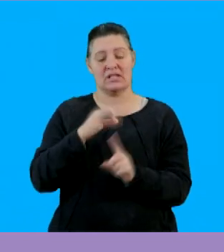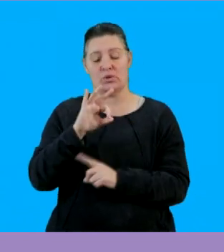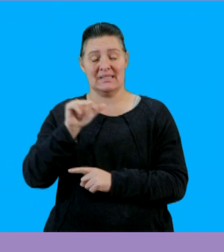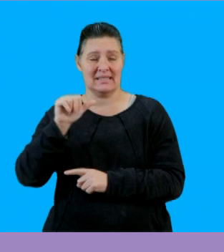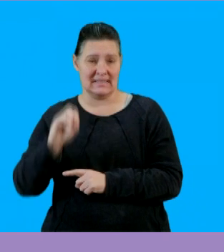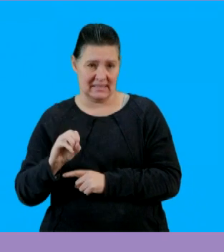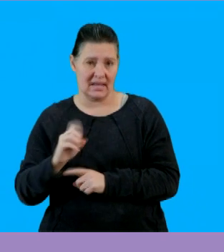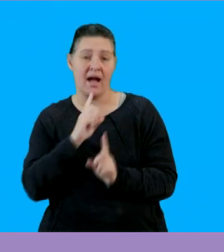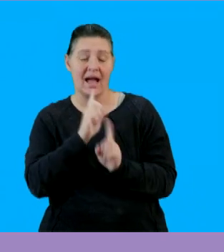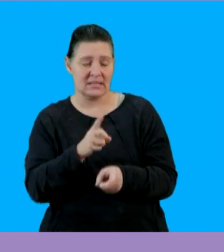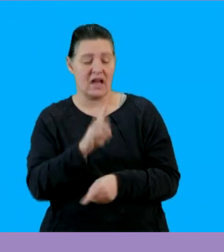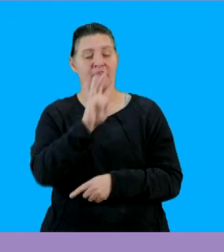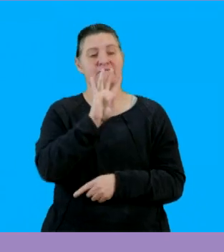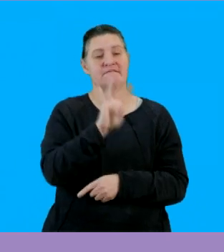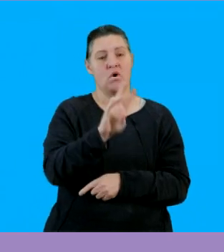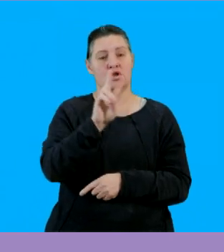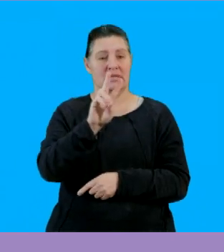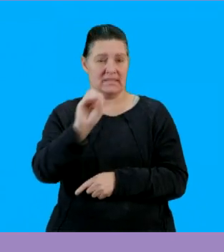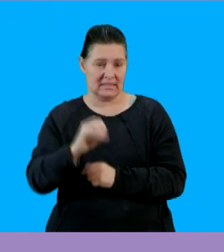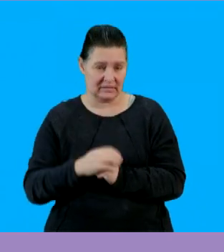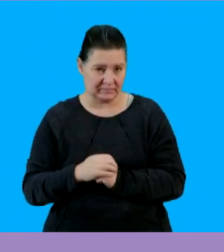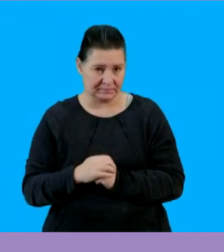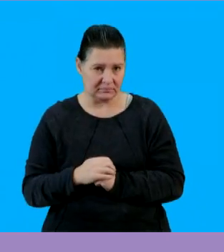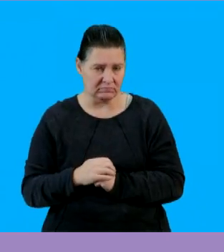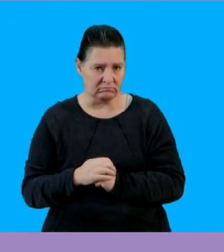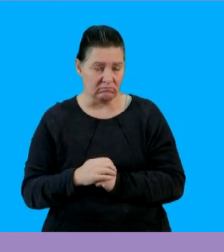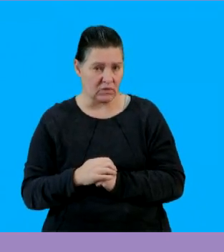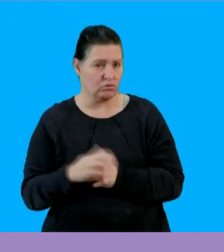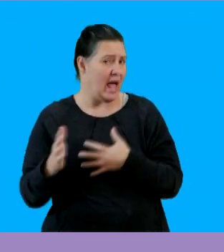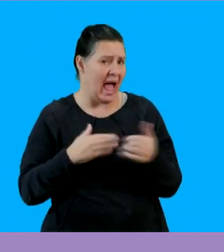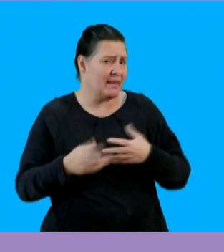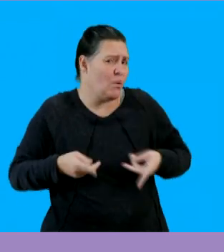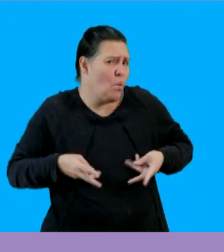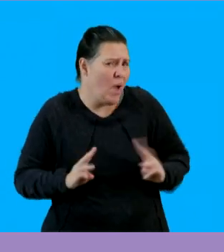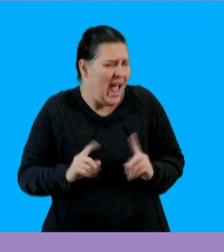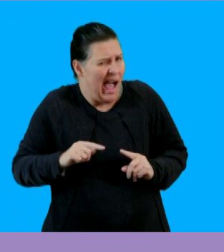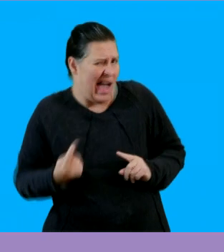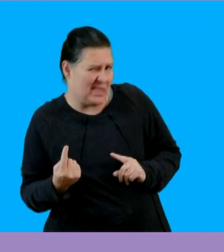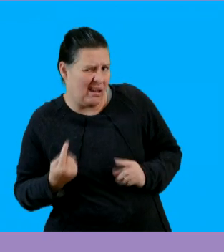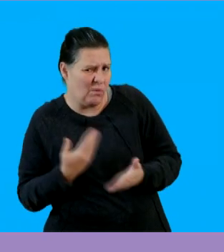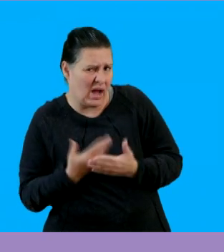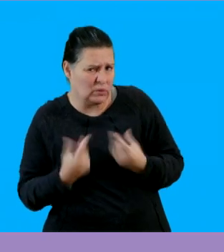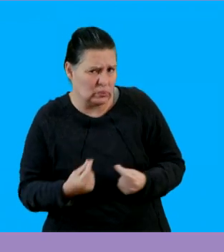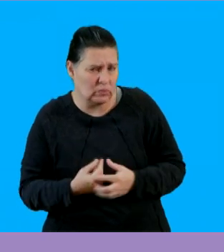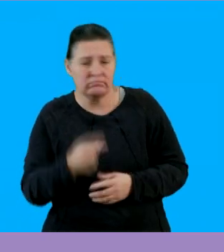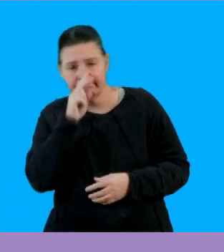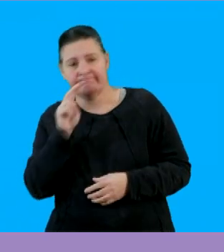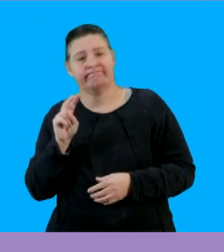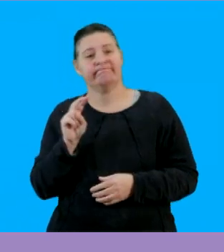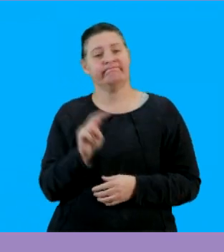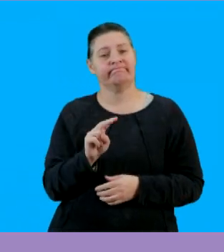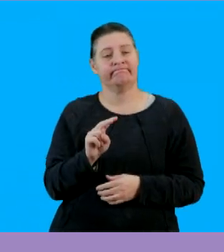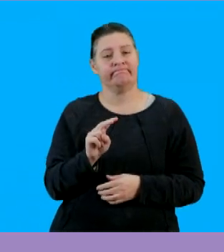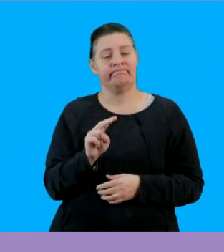360, that becomes 420. So, is there another way of doing this? Let's